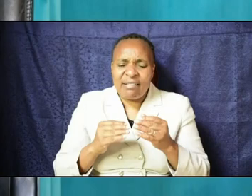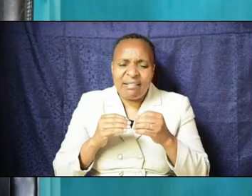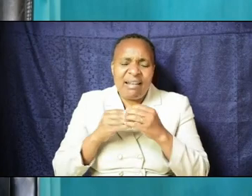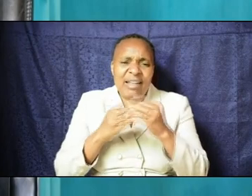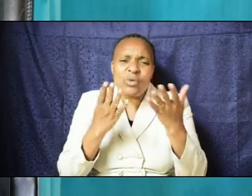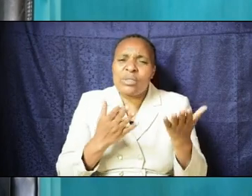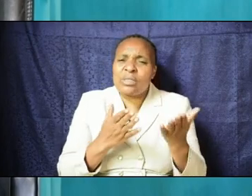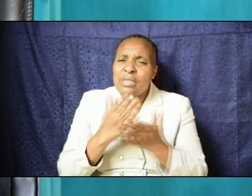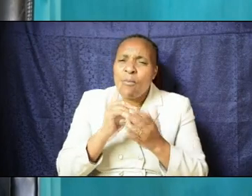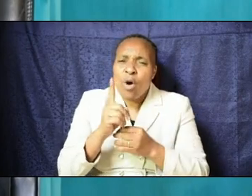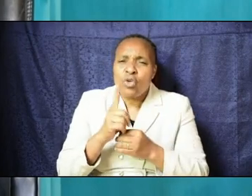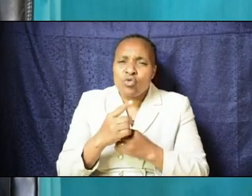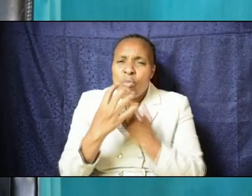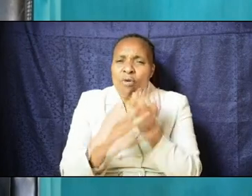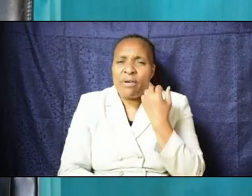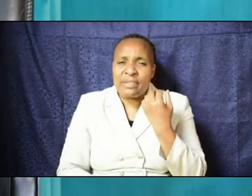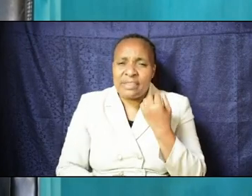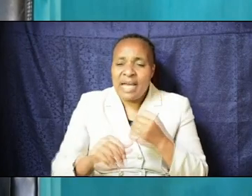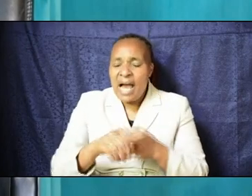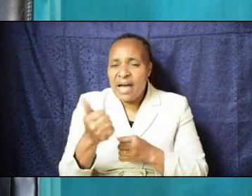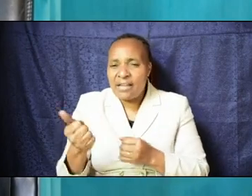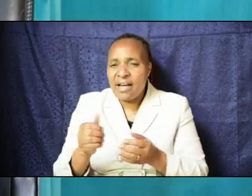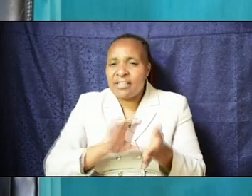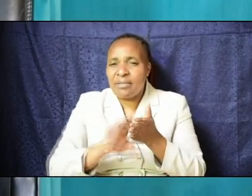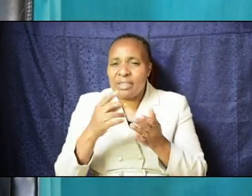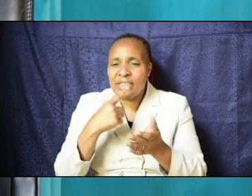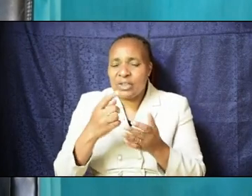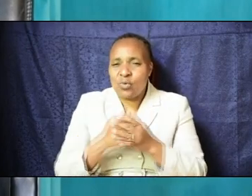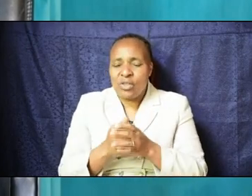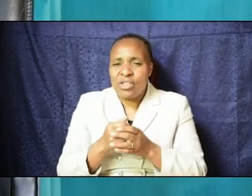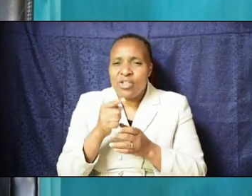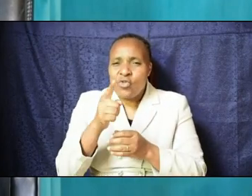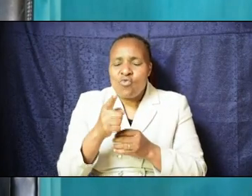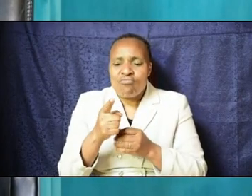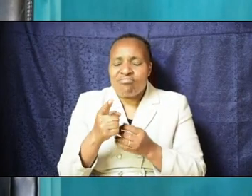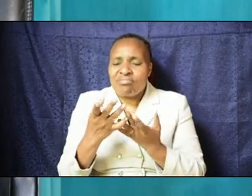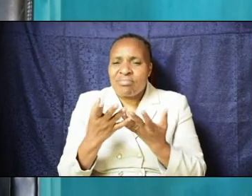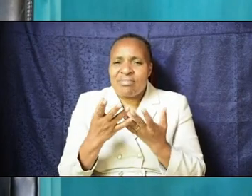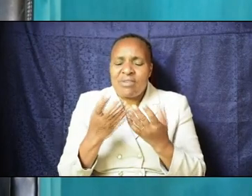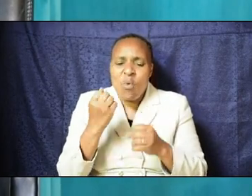say idle chatter brings poverty. You know,